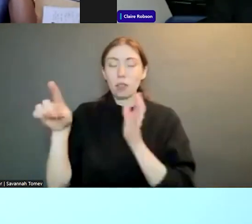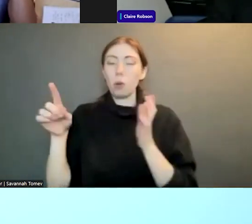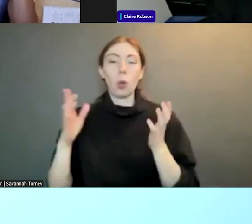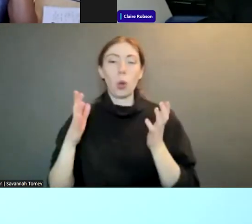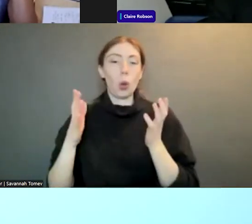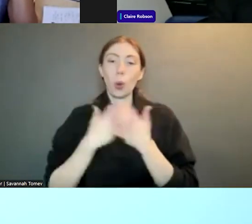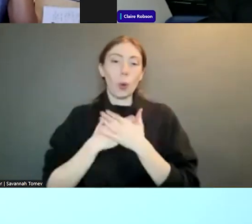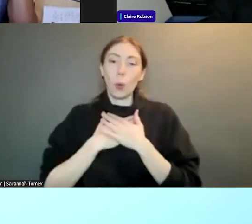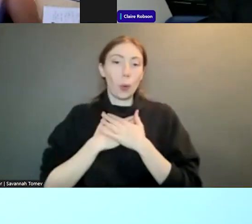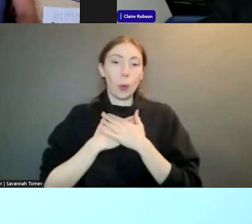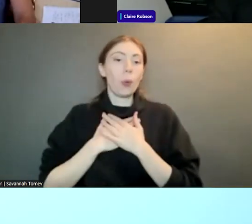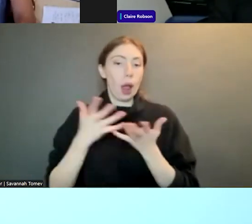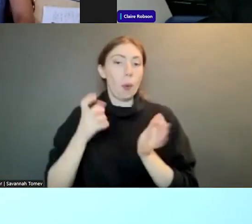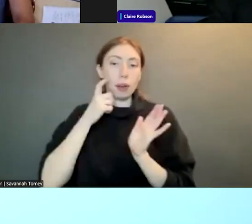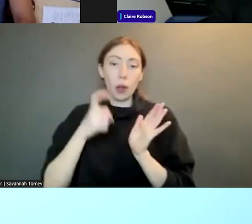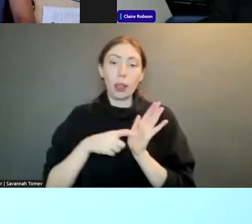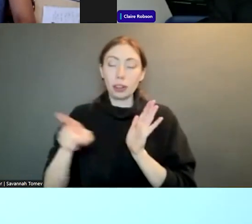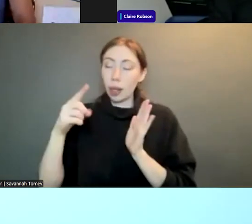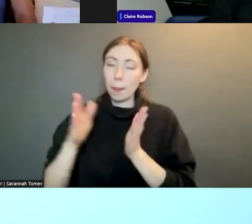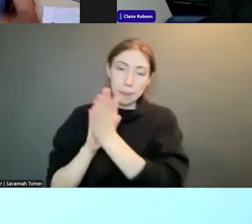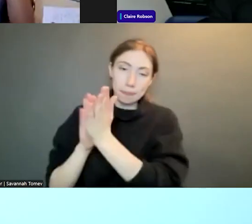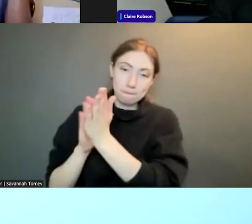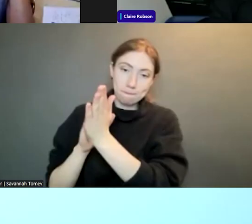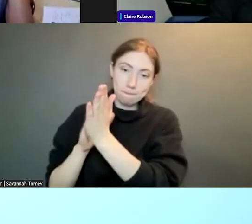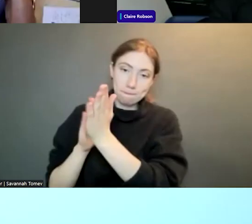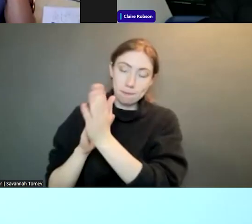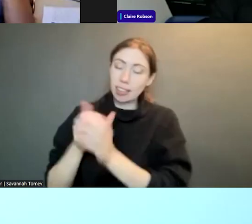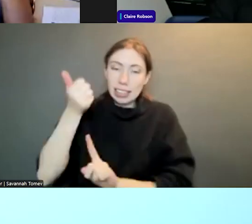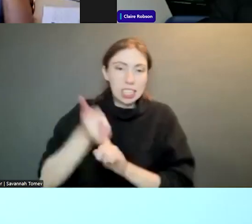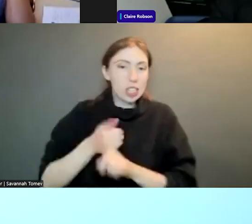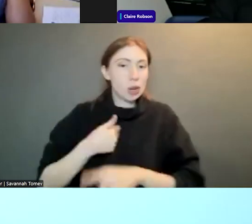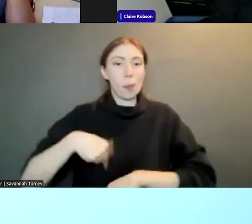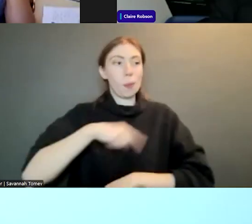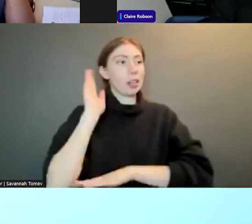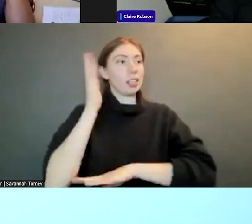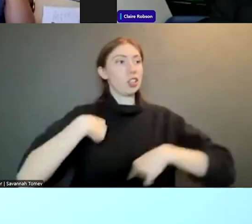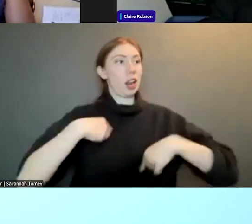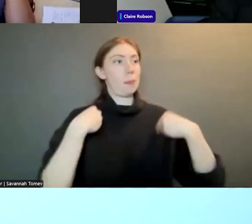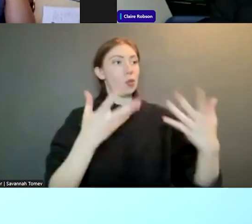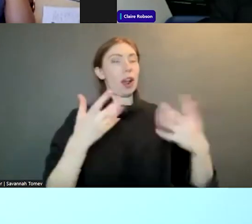like to acknowledge them in every presentation that we do.